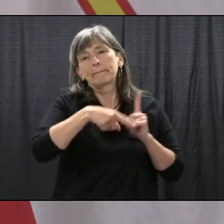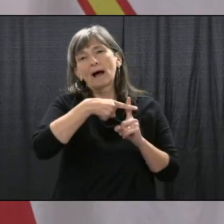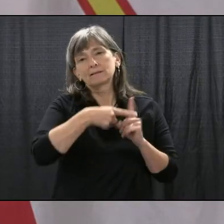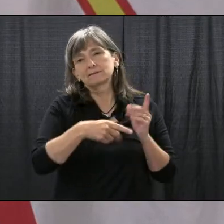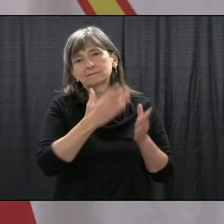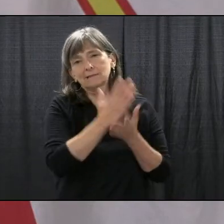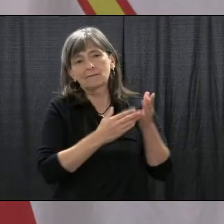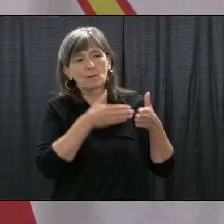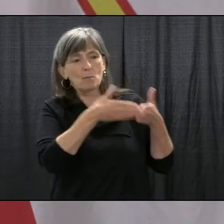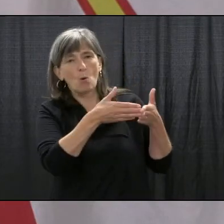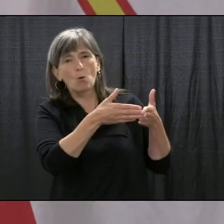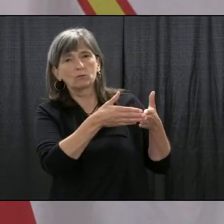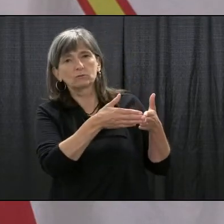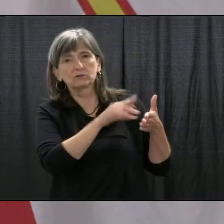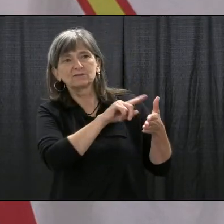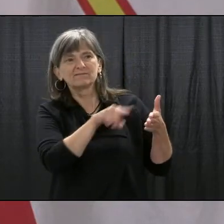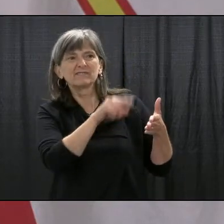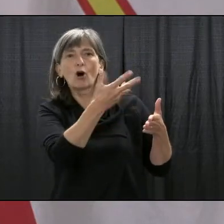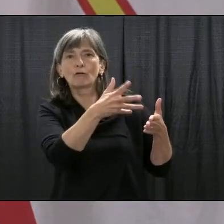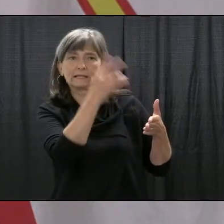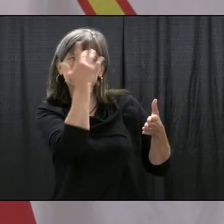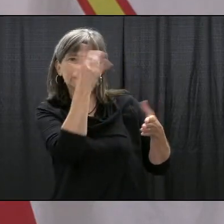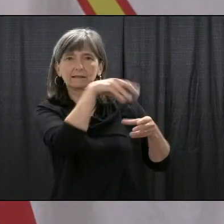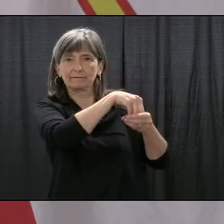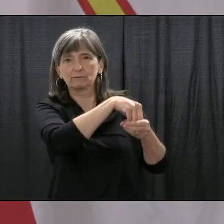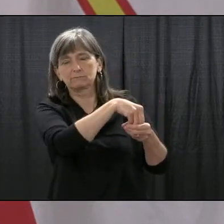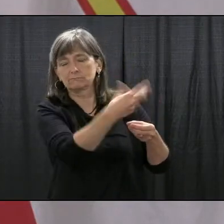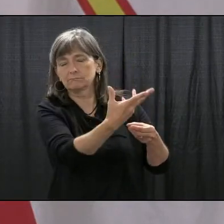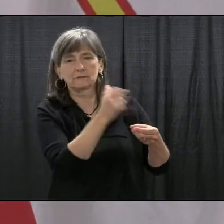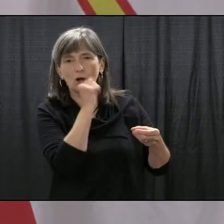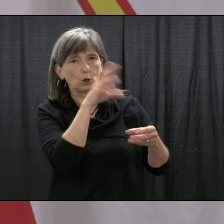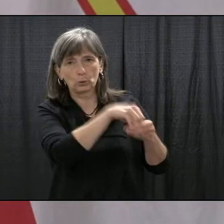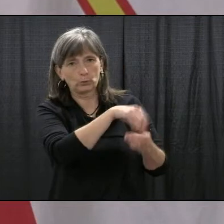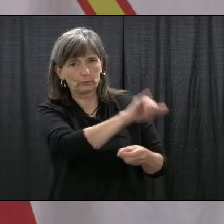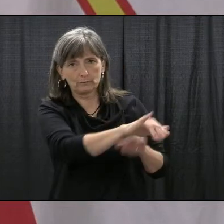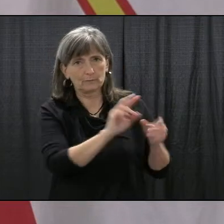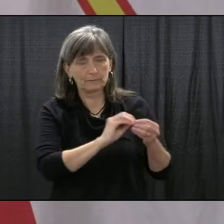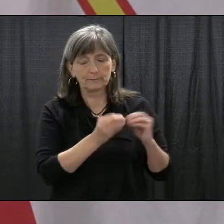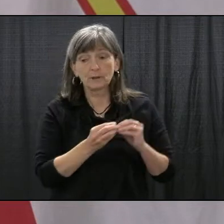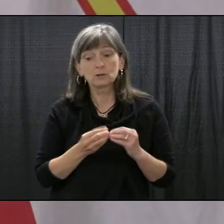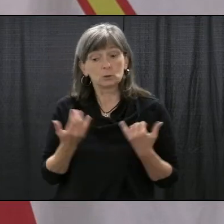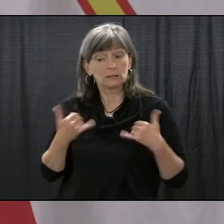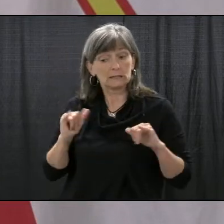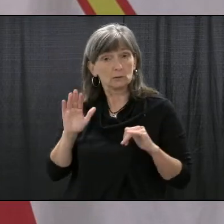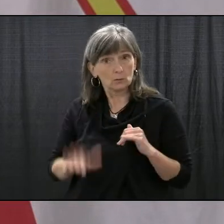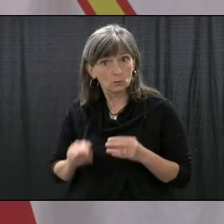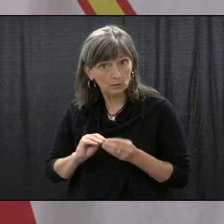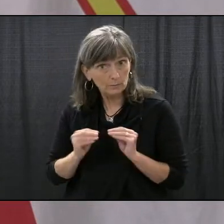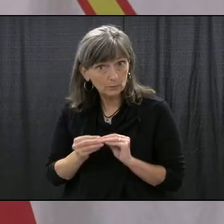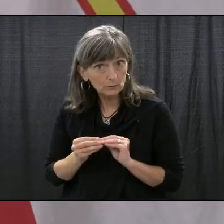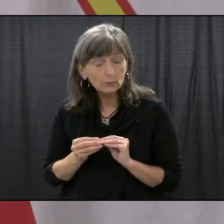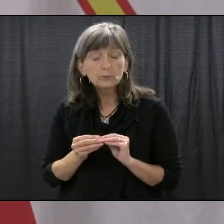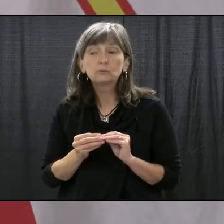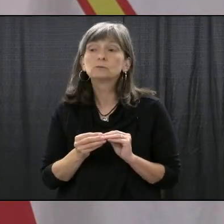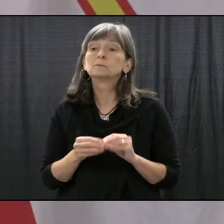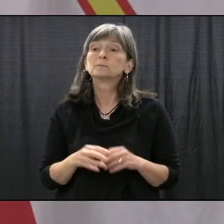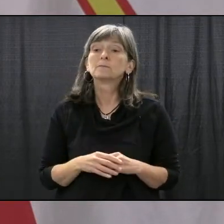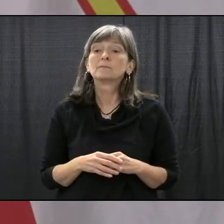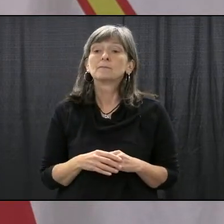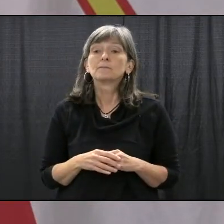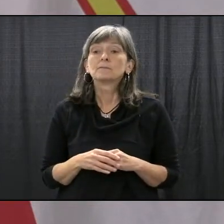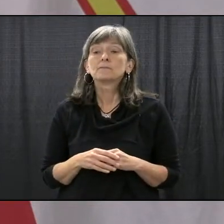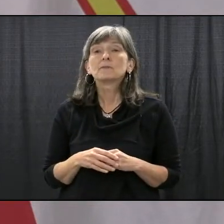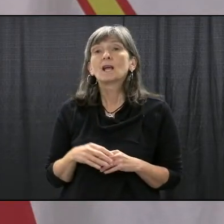were rerouted to the province due to illness on board. So while our region is seeing low numbers of COVID cases,